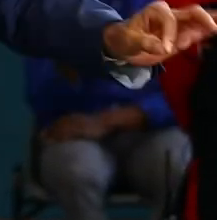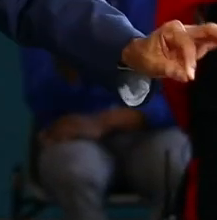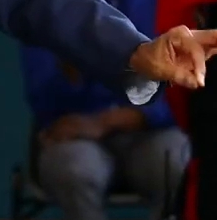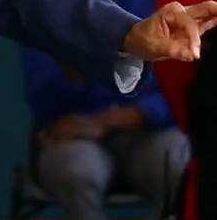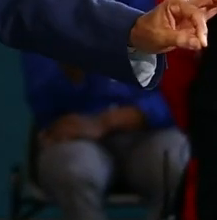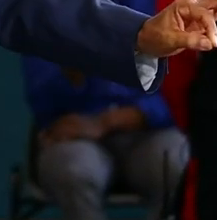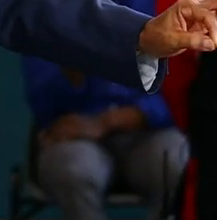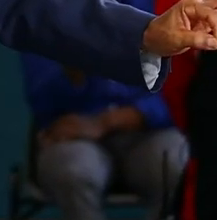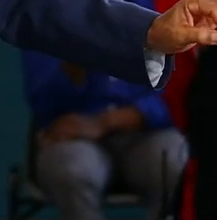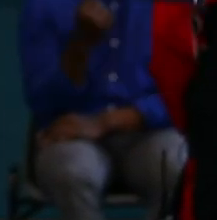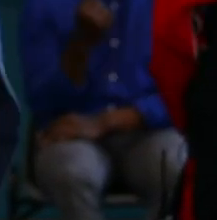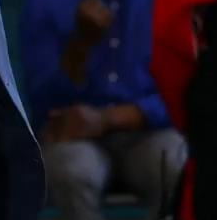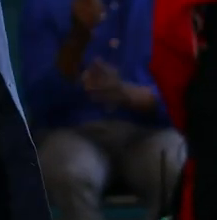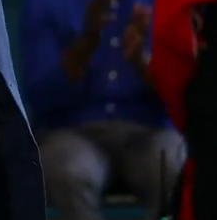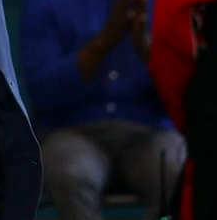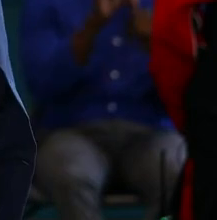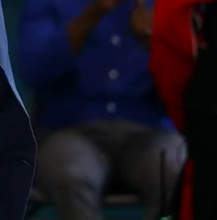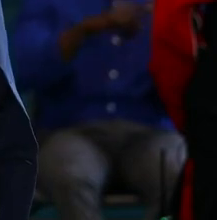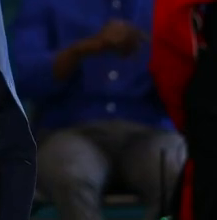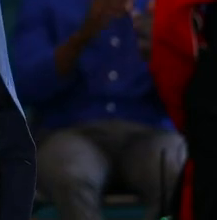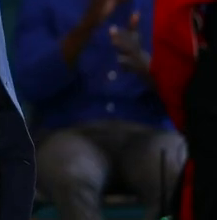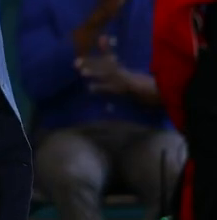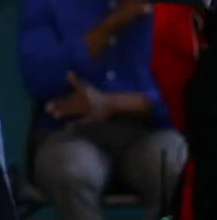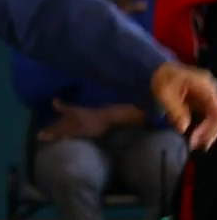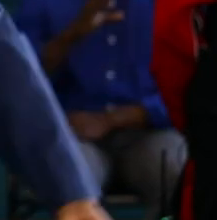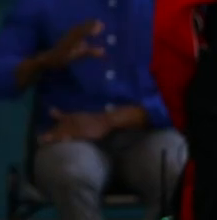piece of Christ's coming was prophesied.